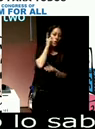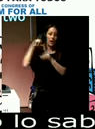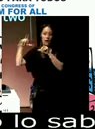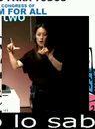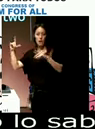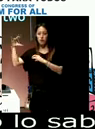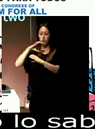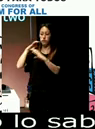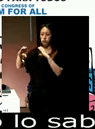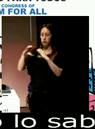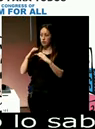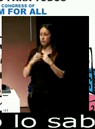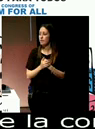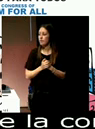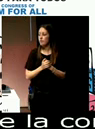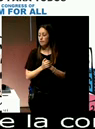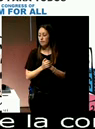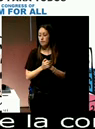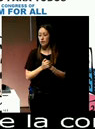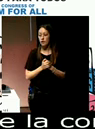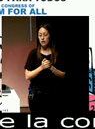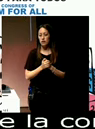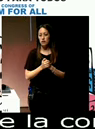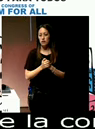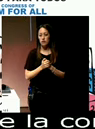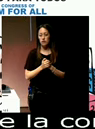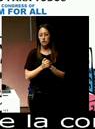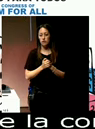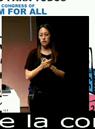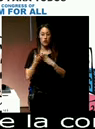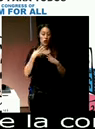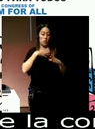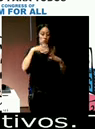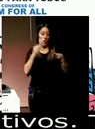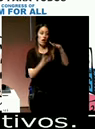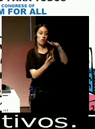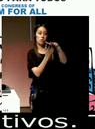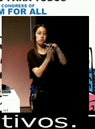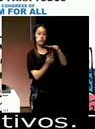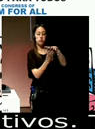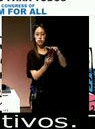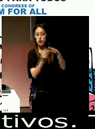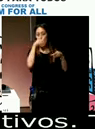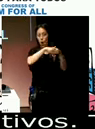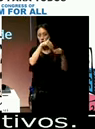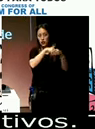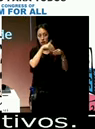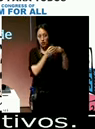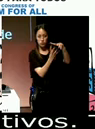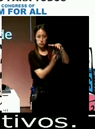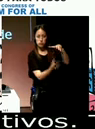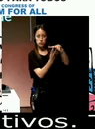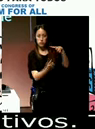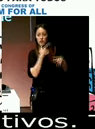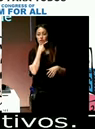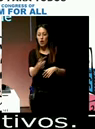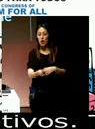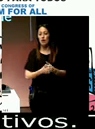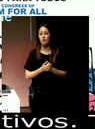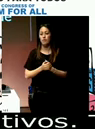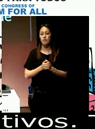It has the same functioning way as a QR code because you can download